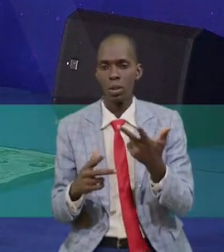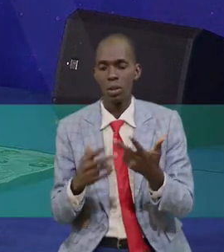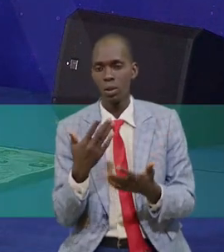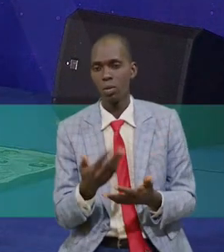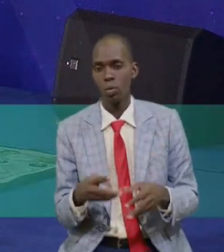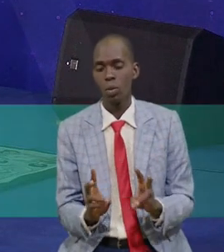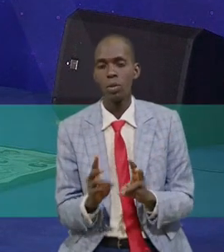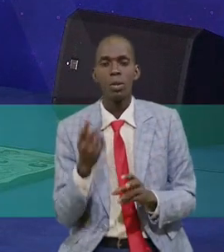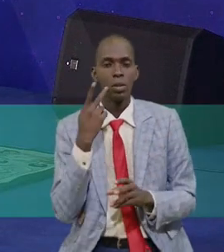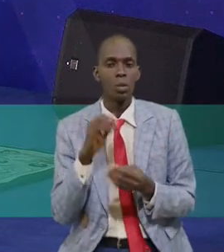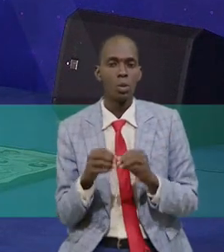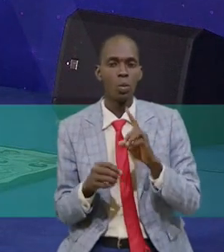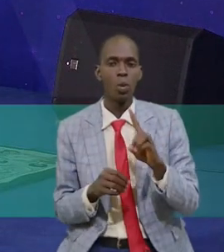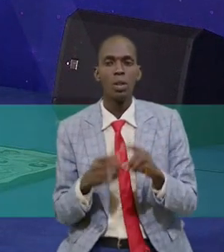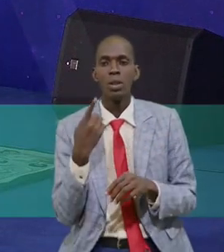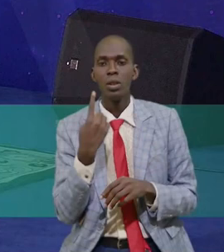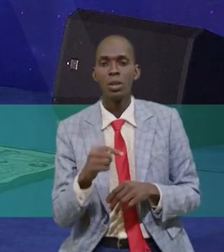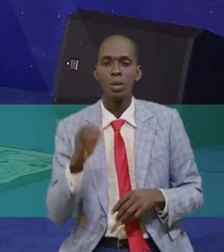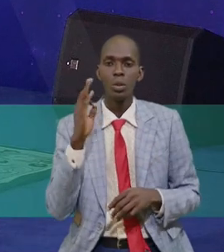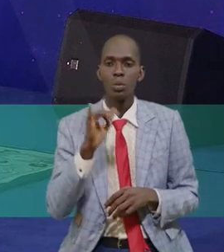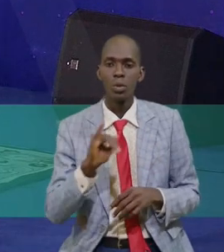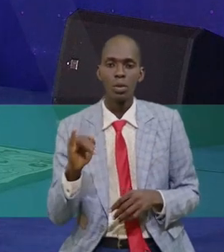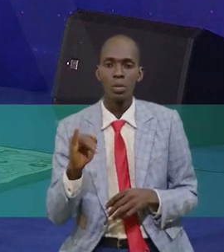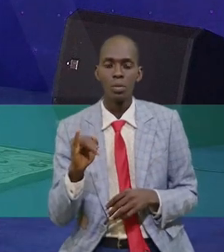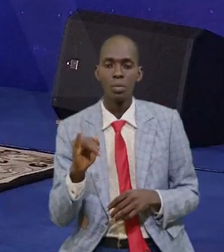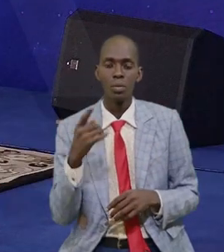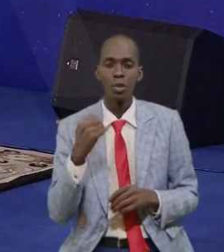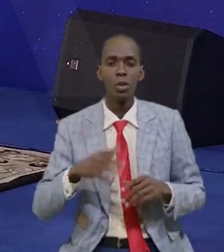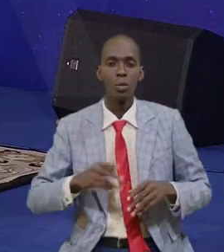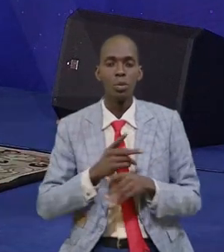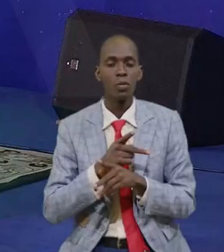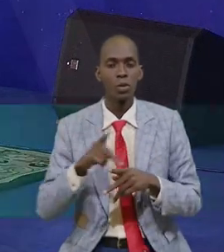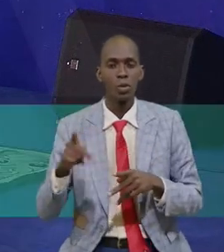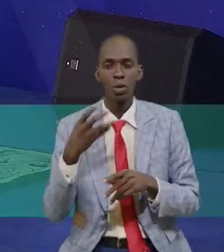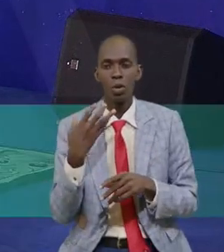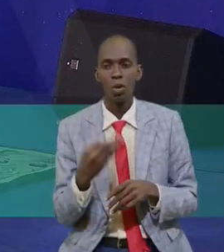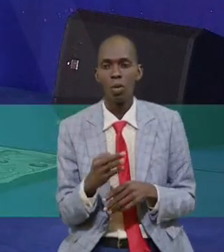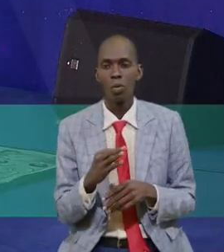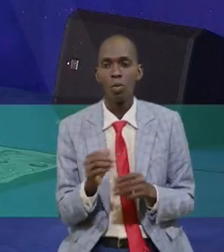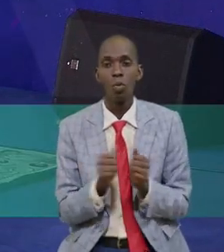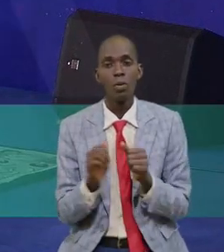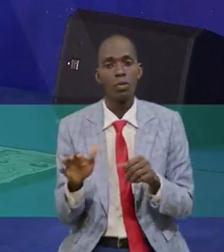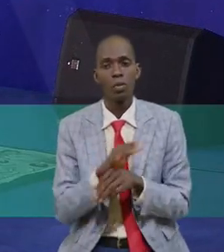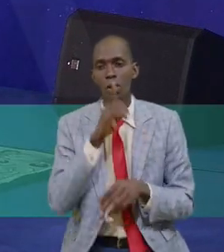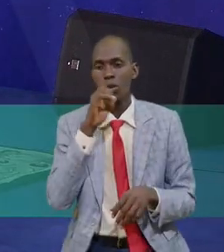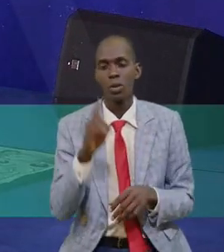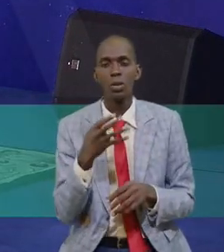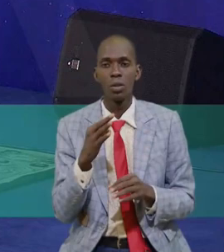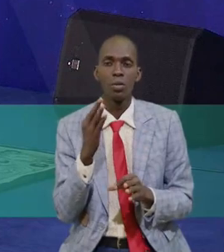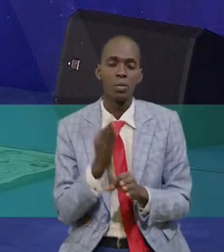at the profession with full assurance of faith. Number two is the preaching by